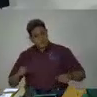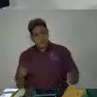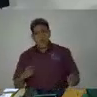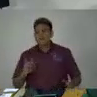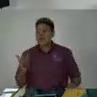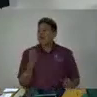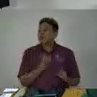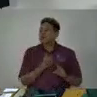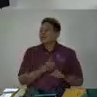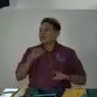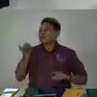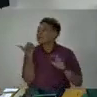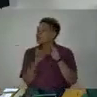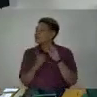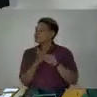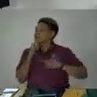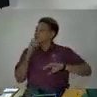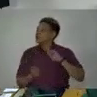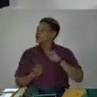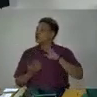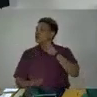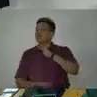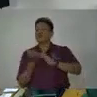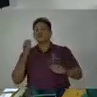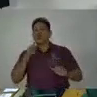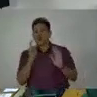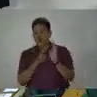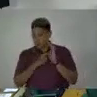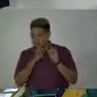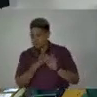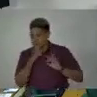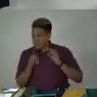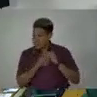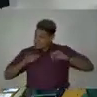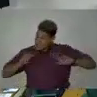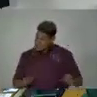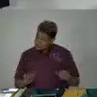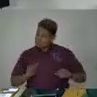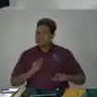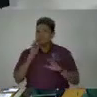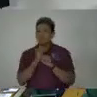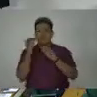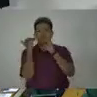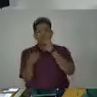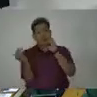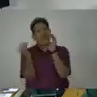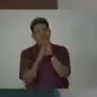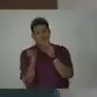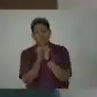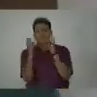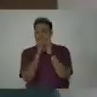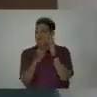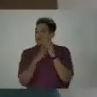got another email withdrawing the request. Then, as usual, I got another email with more